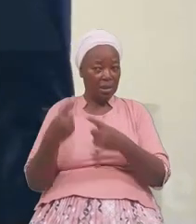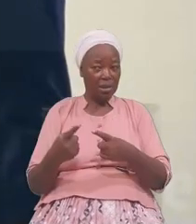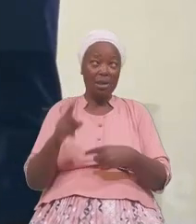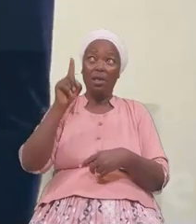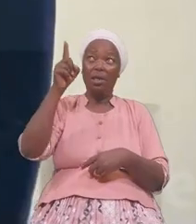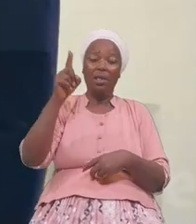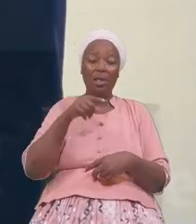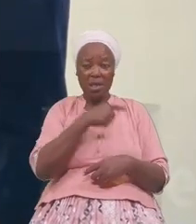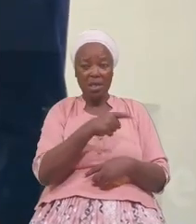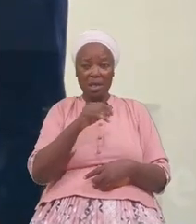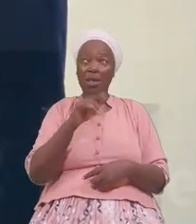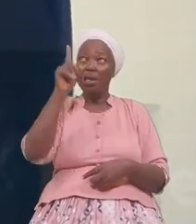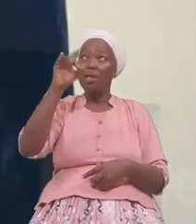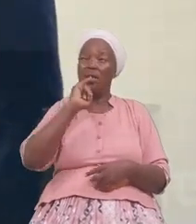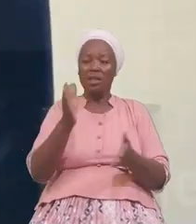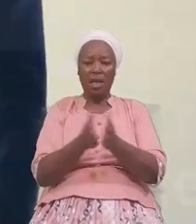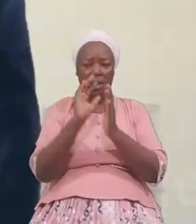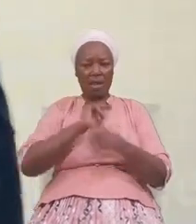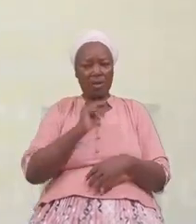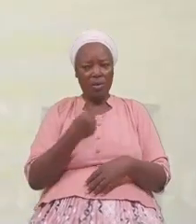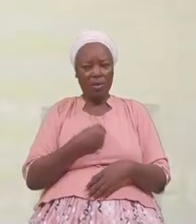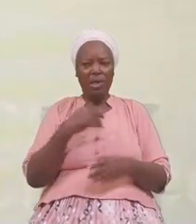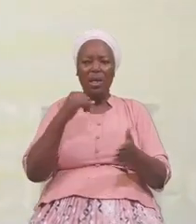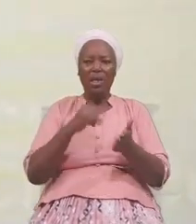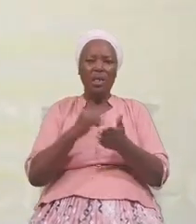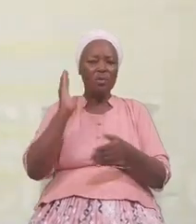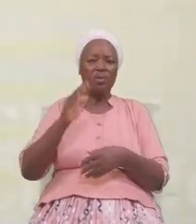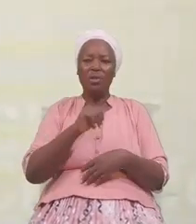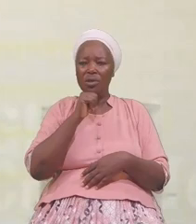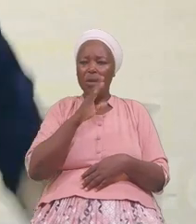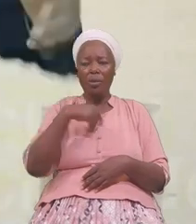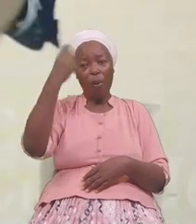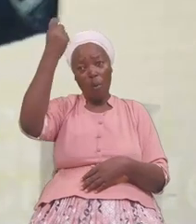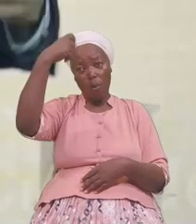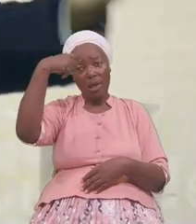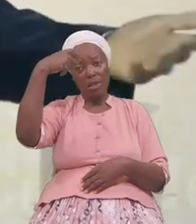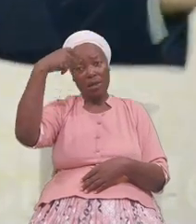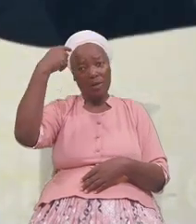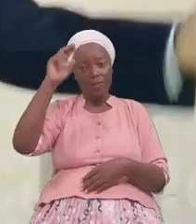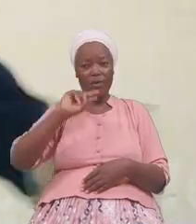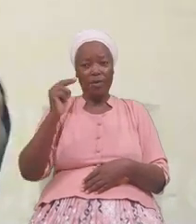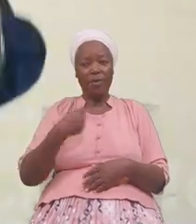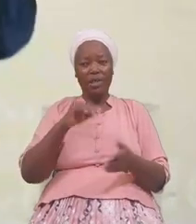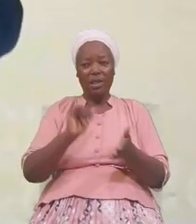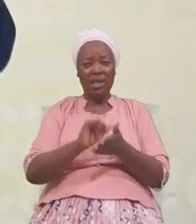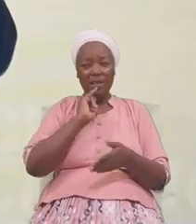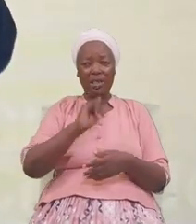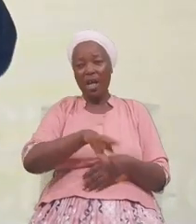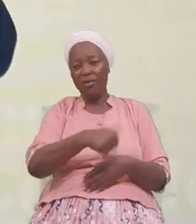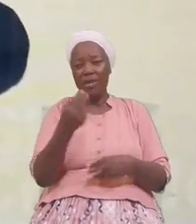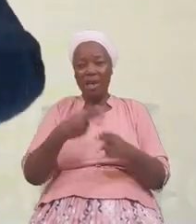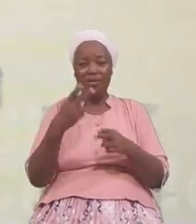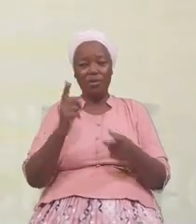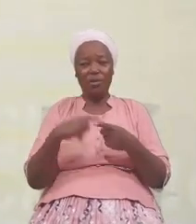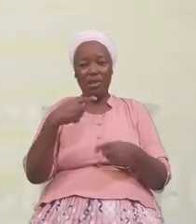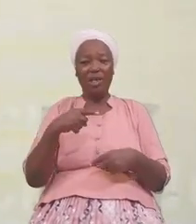is asking us, it will be unwise. That's another way of saying it will be